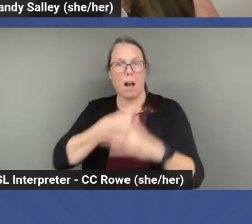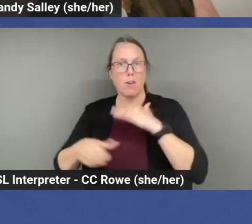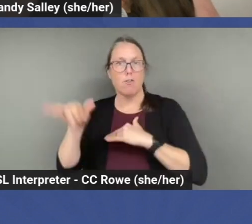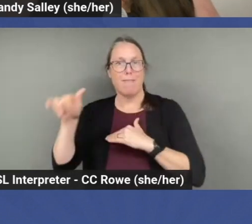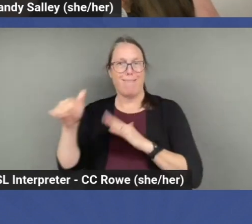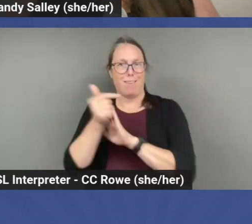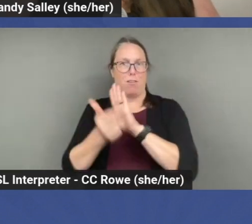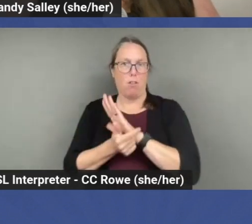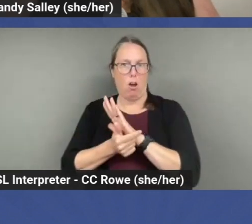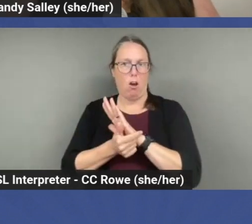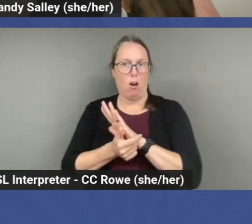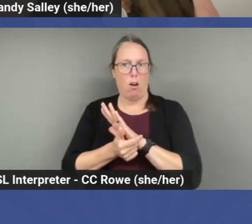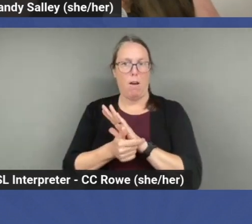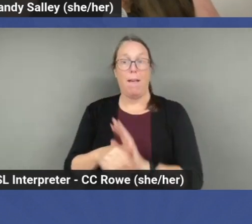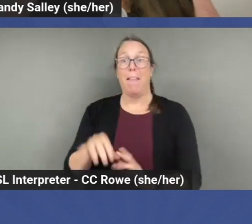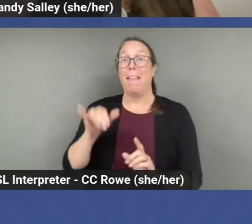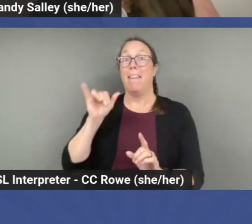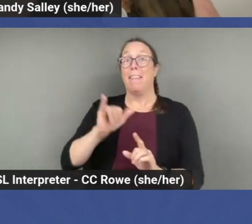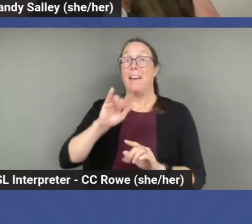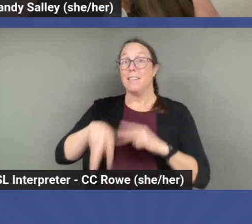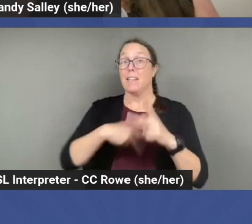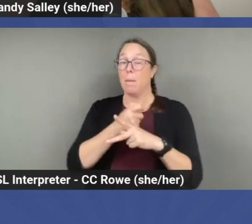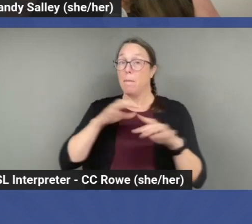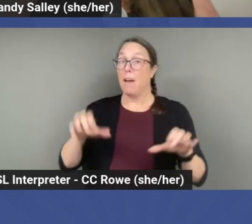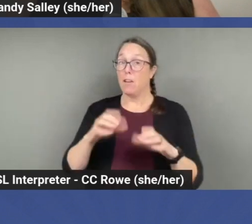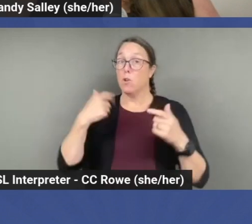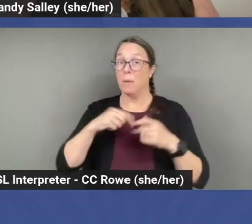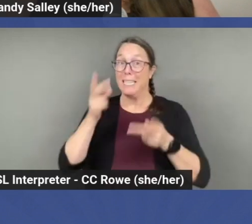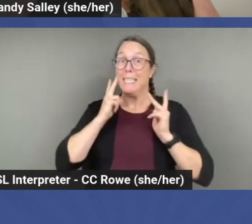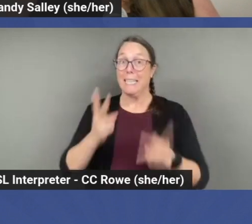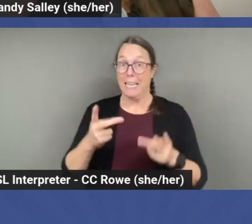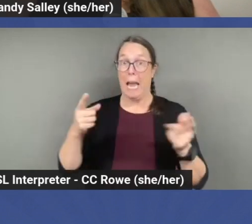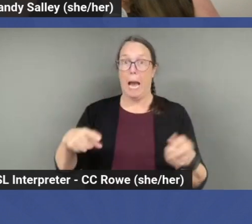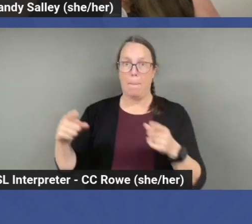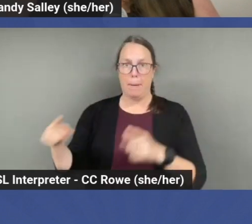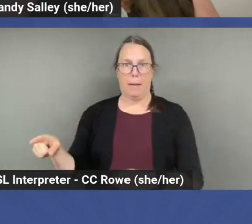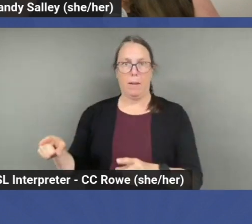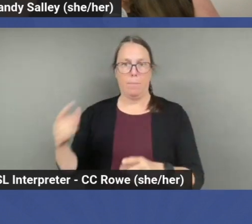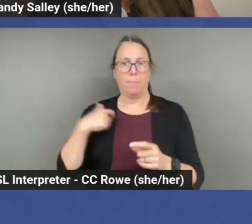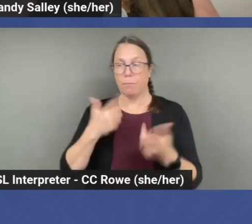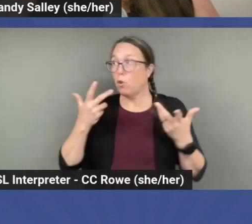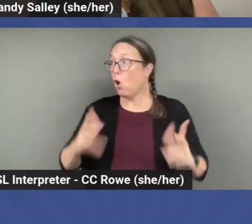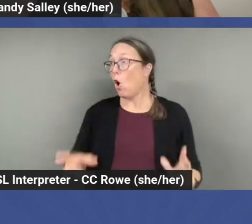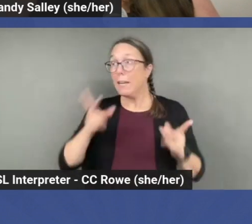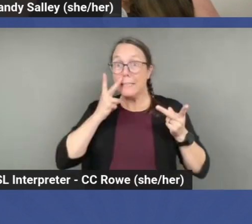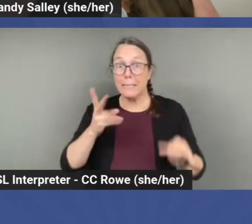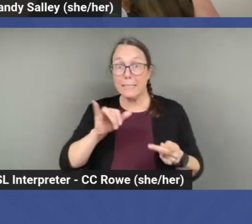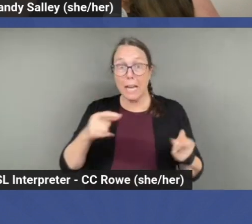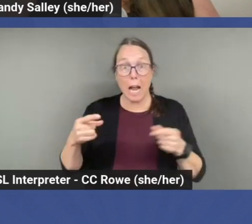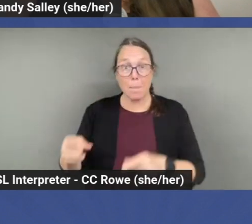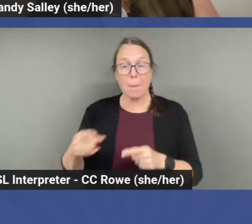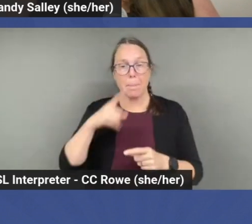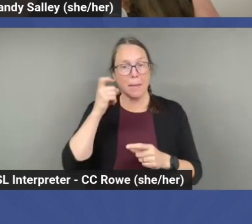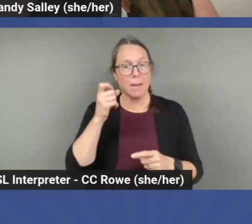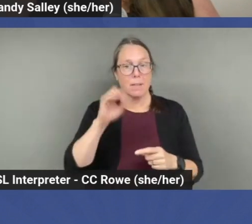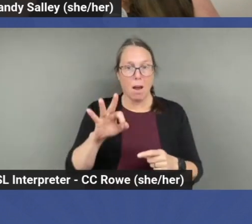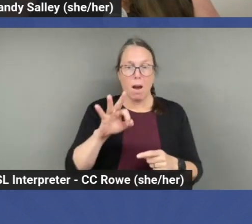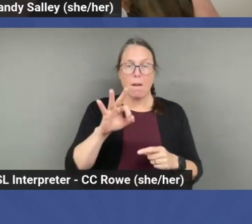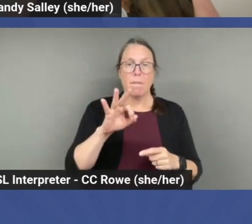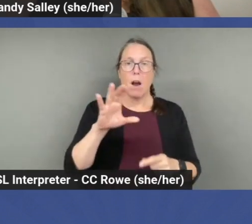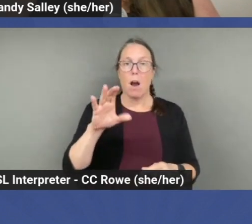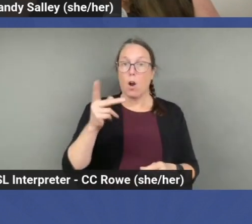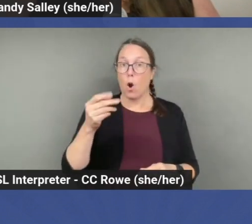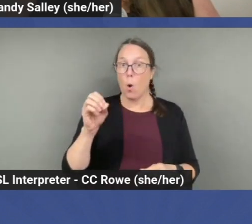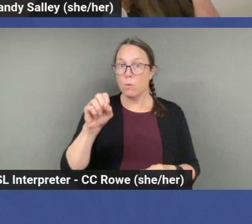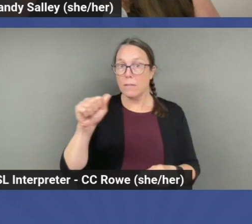And that's the kind of actions that we see how social media companies act. We're actually already seeing that because of pushes like